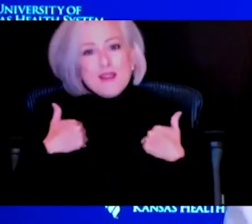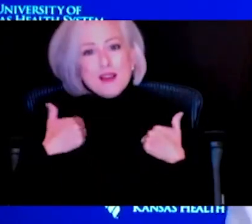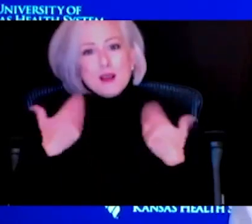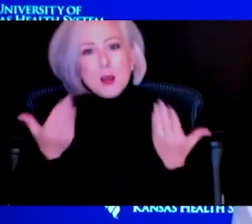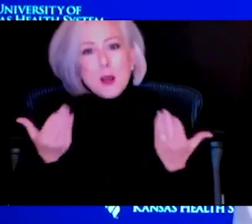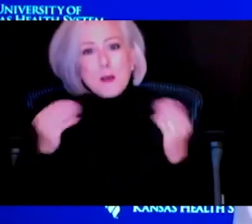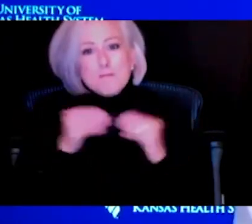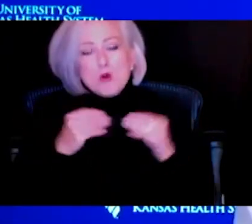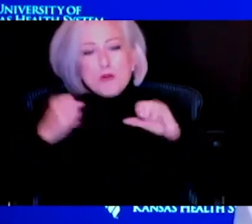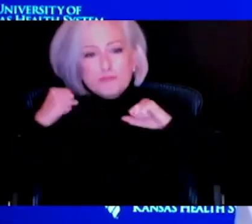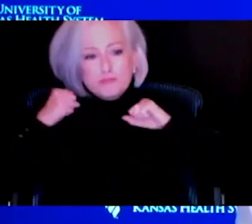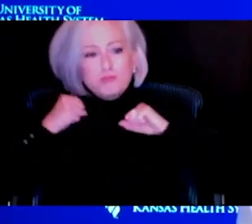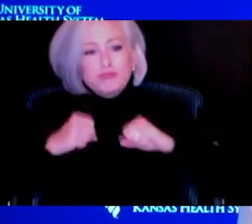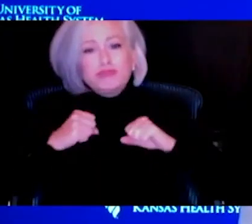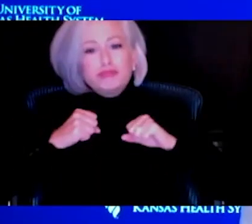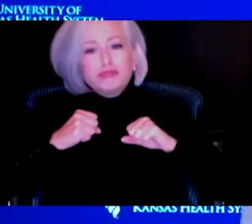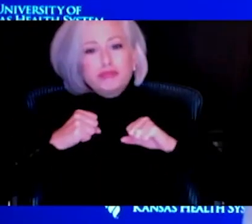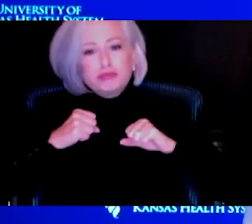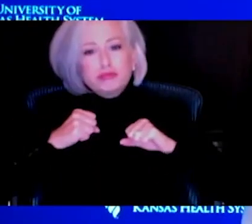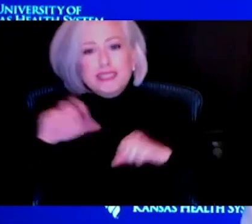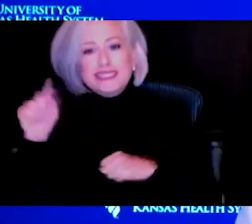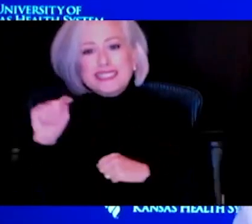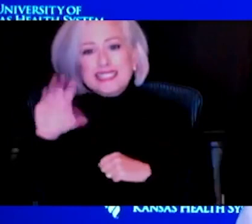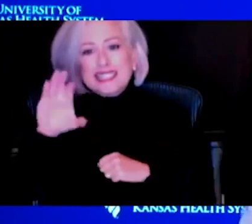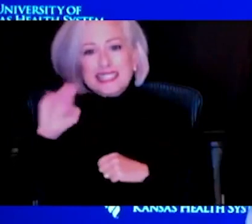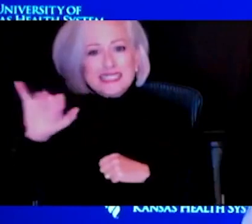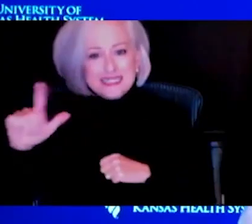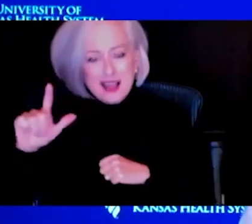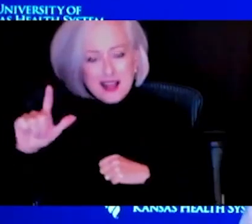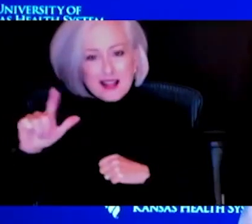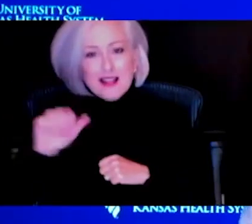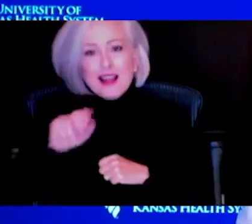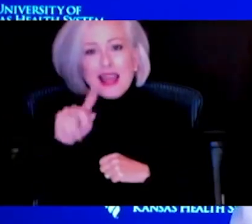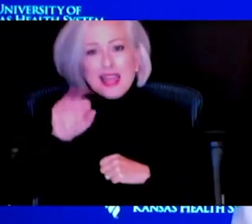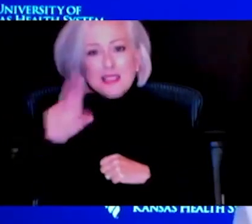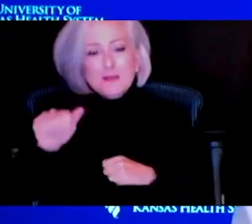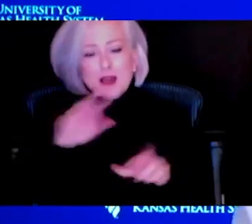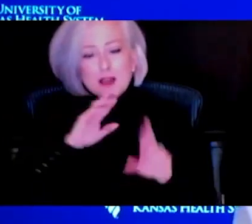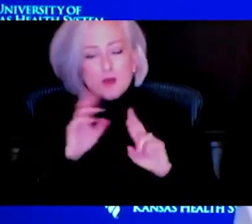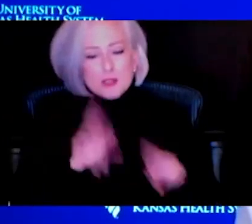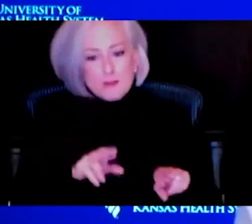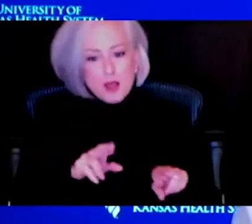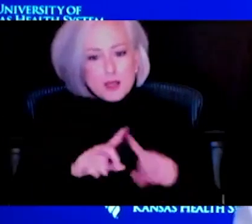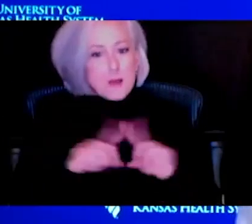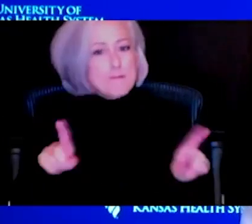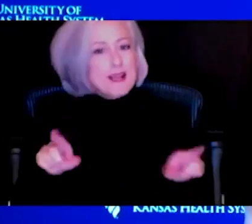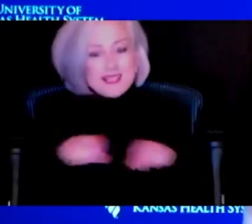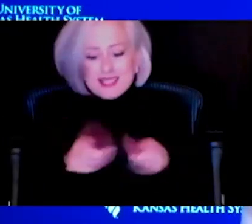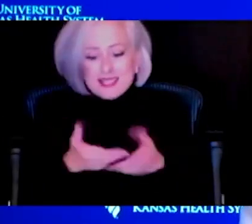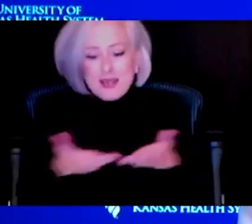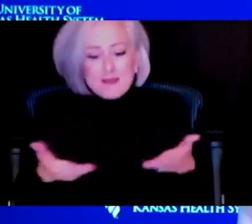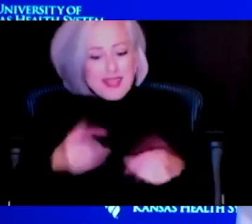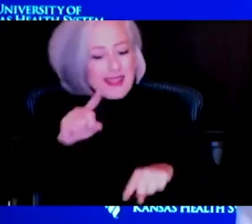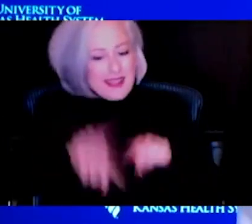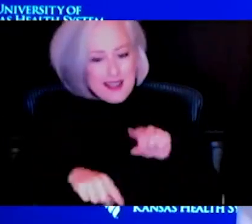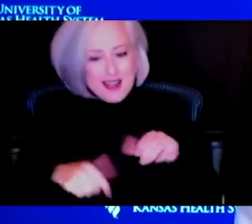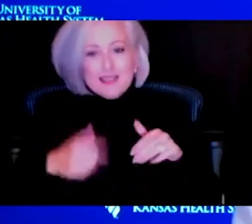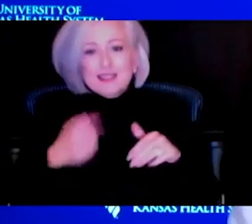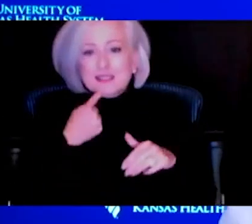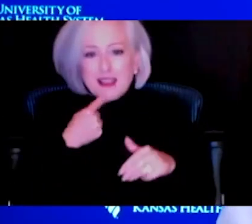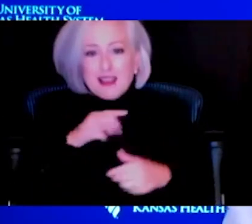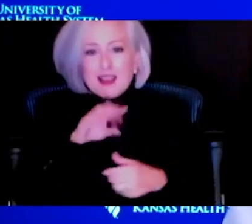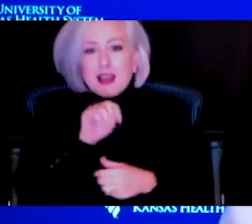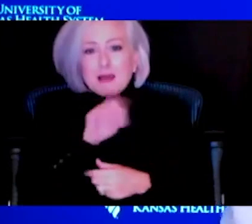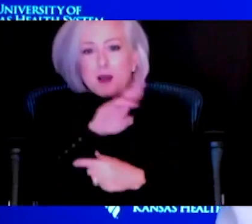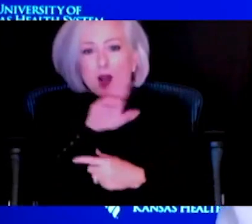robust T-cell and antibody response, but that same thing could not really be said for getting the mRNA